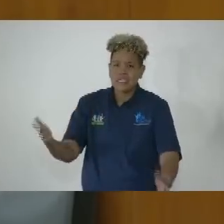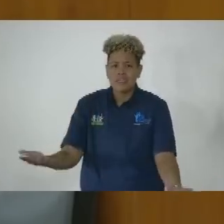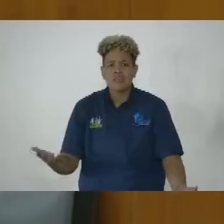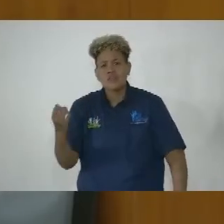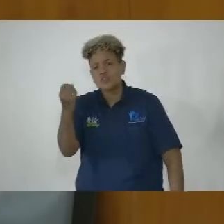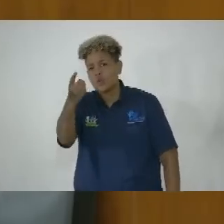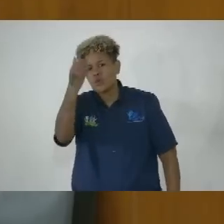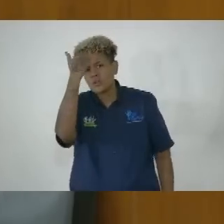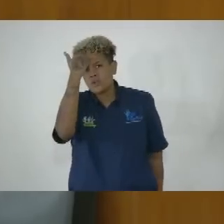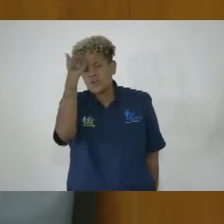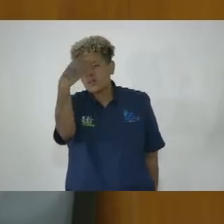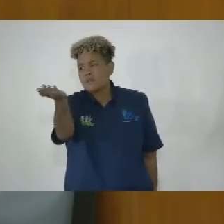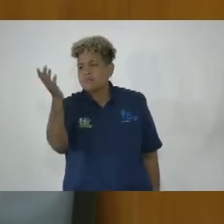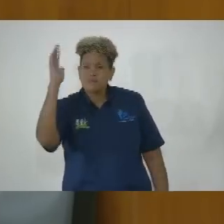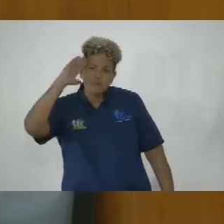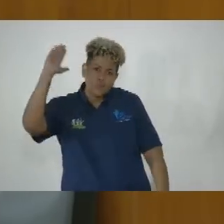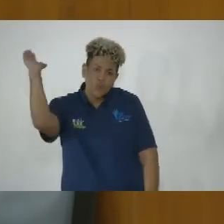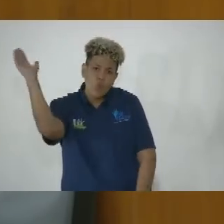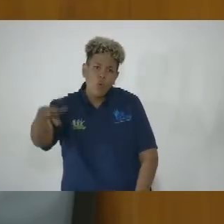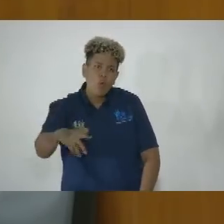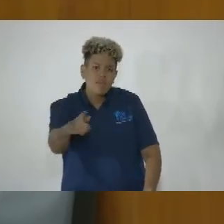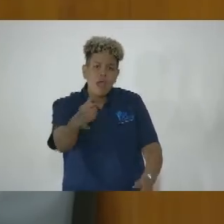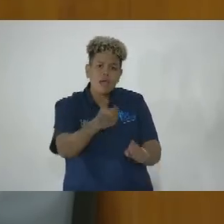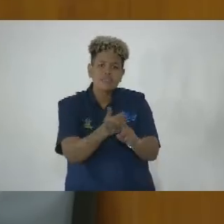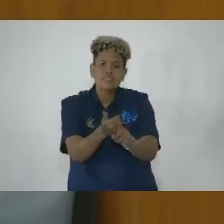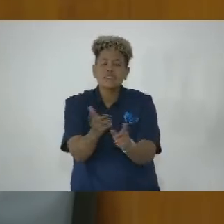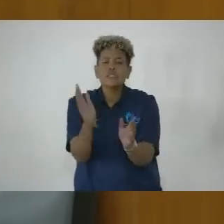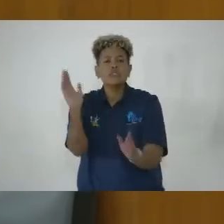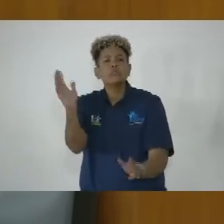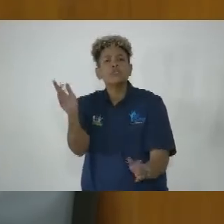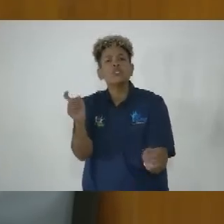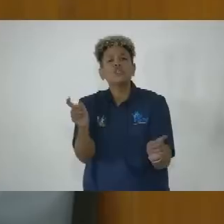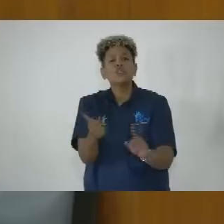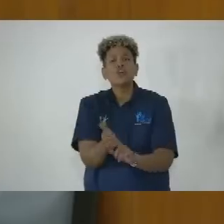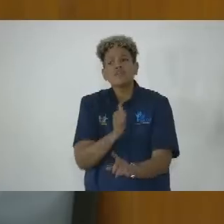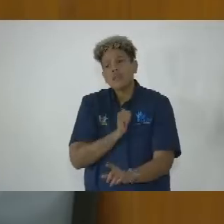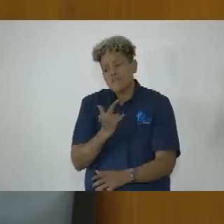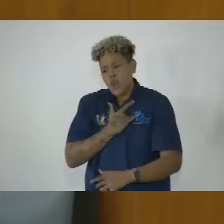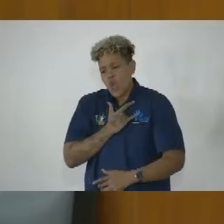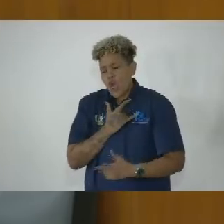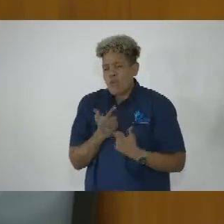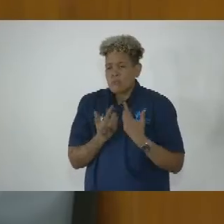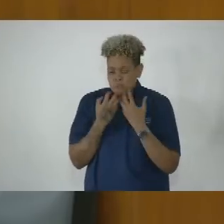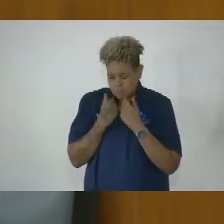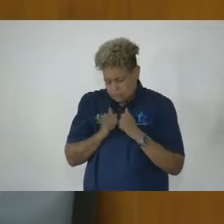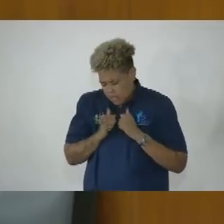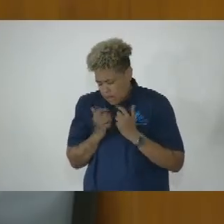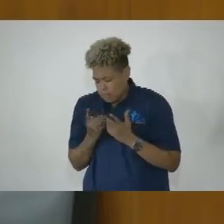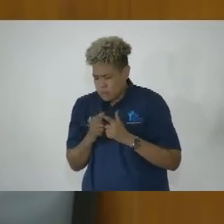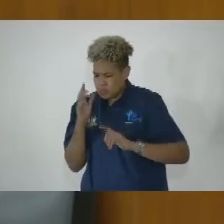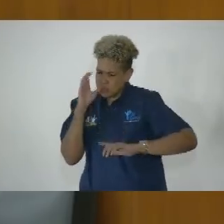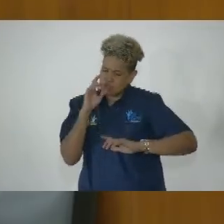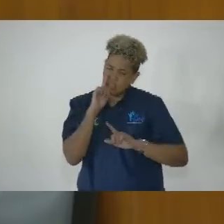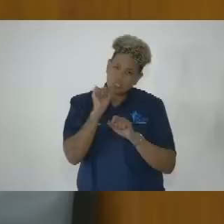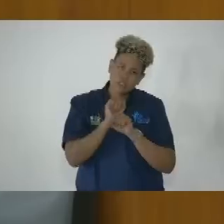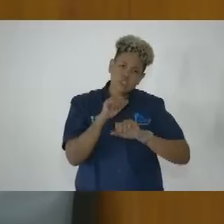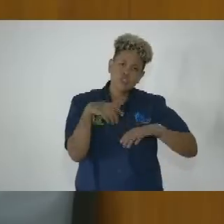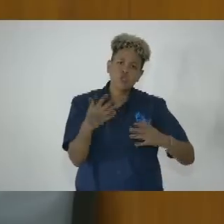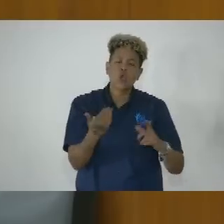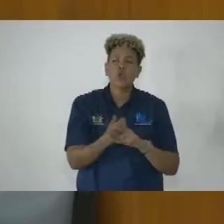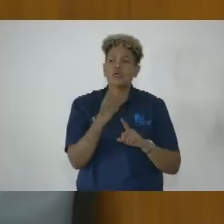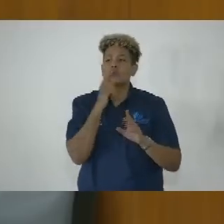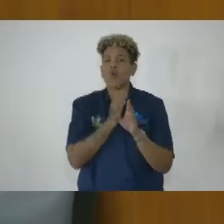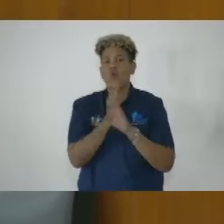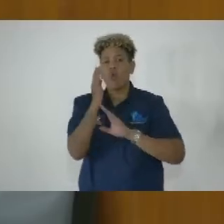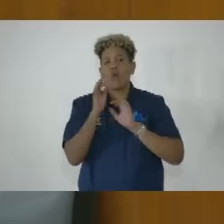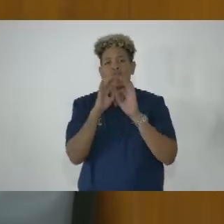you know, the overarching speech of self-love and seeking to ensure core